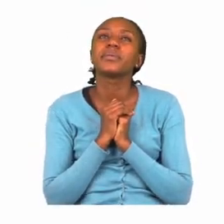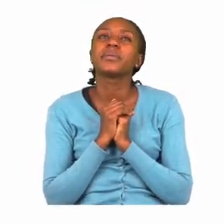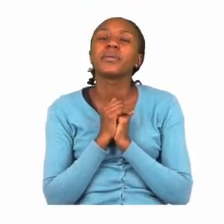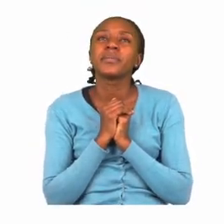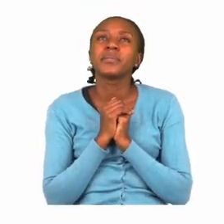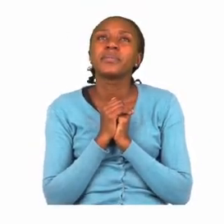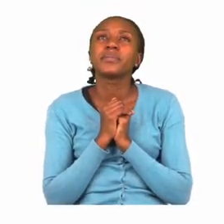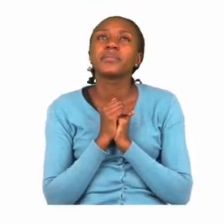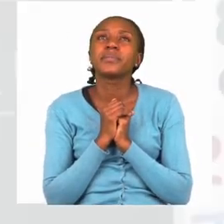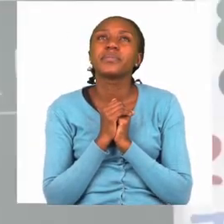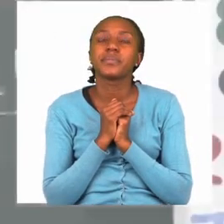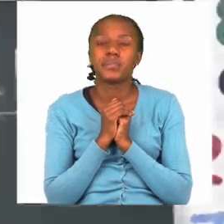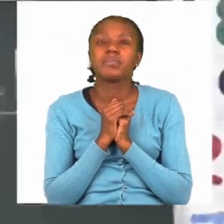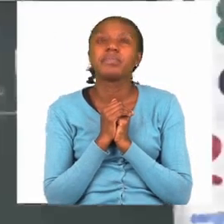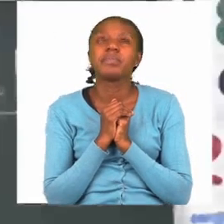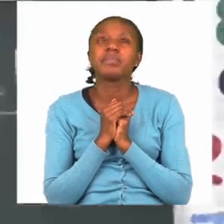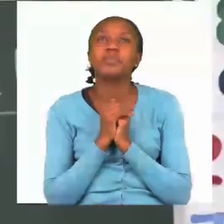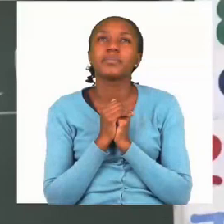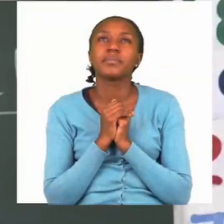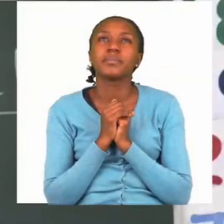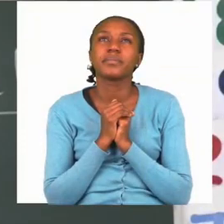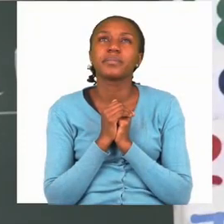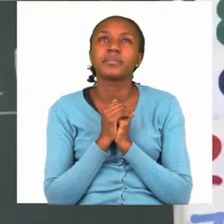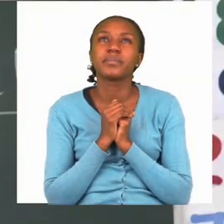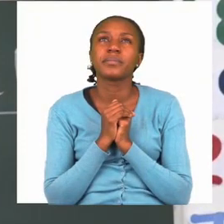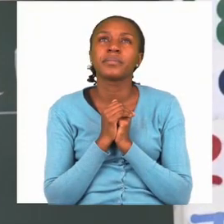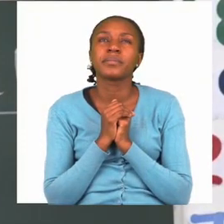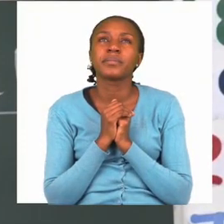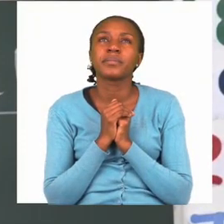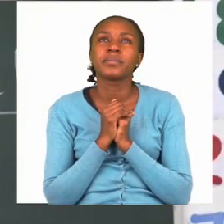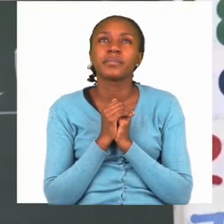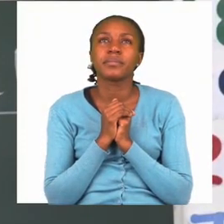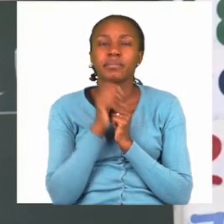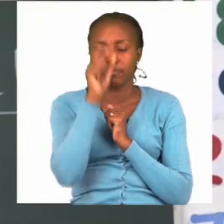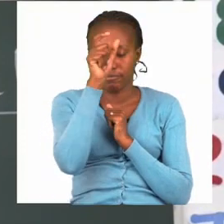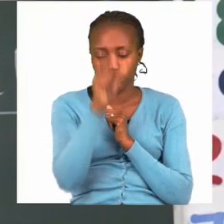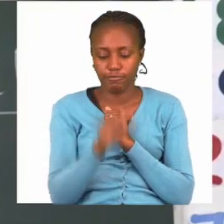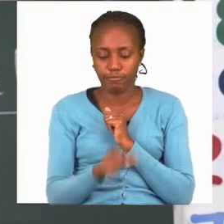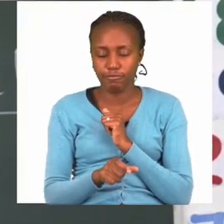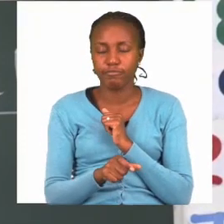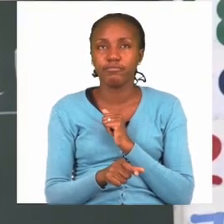I also wrote it in for you. You will see number 2 is a